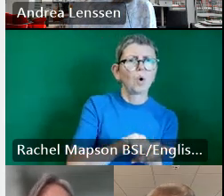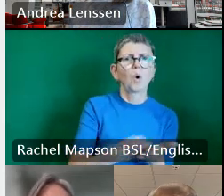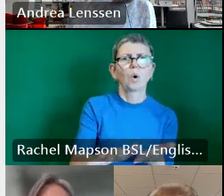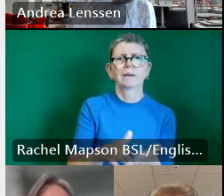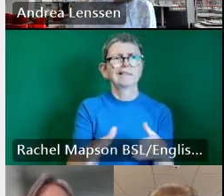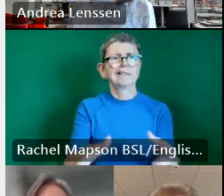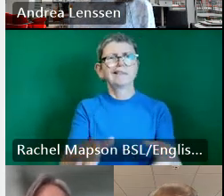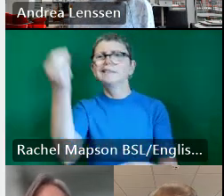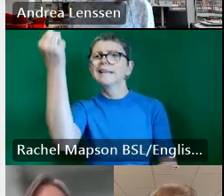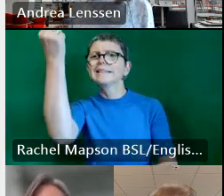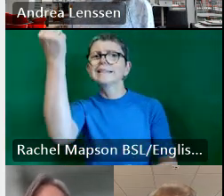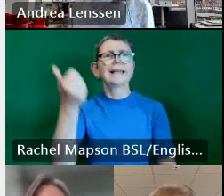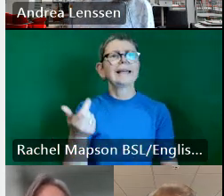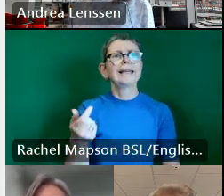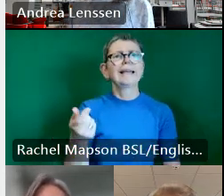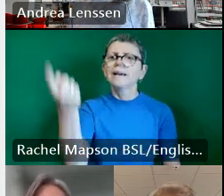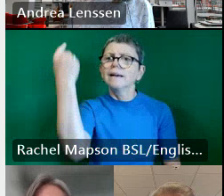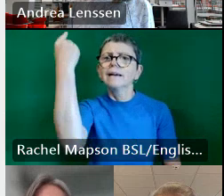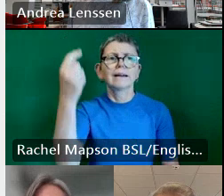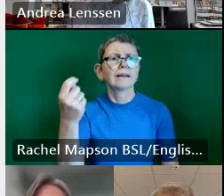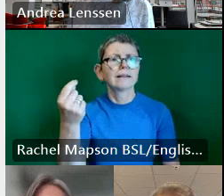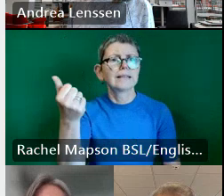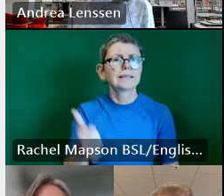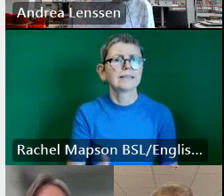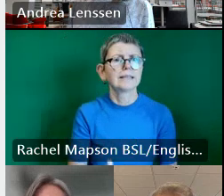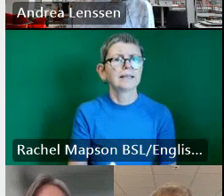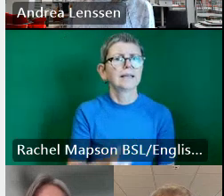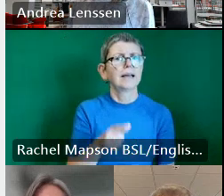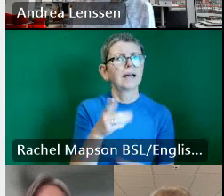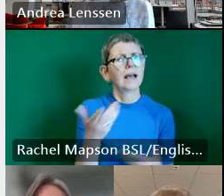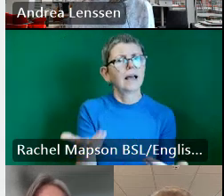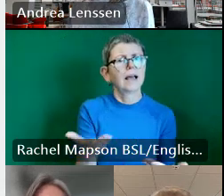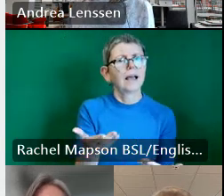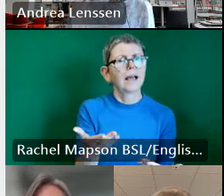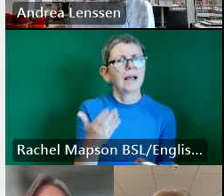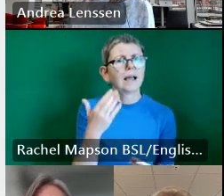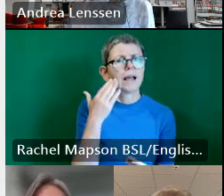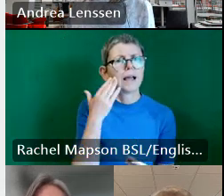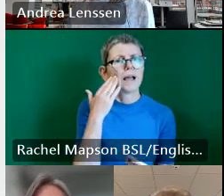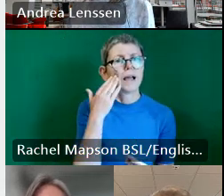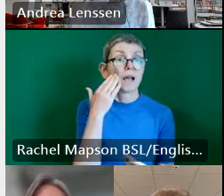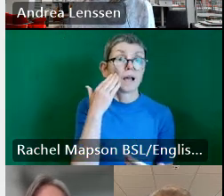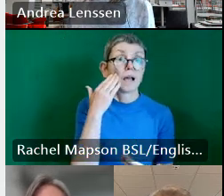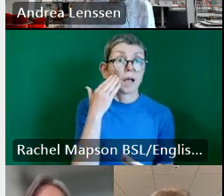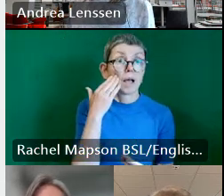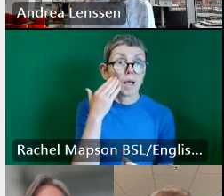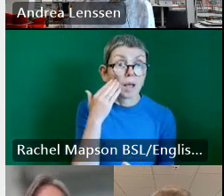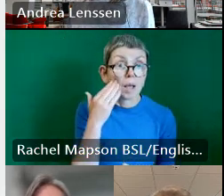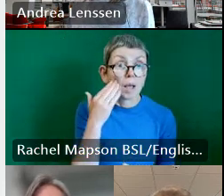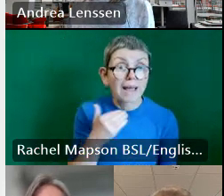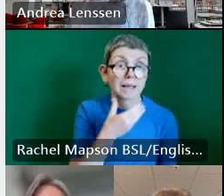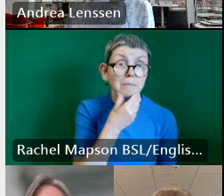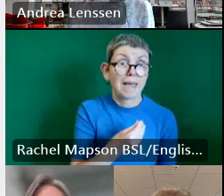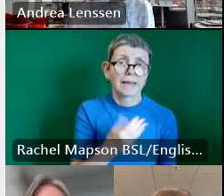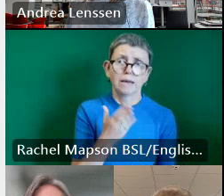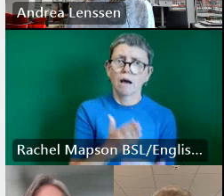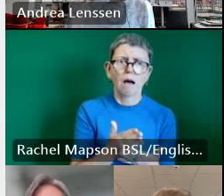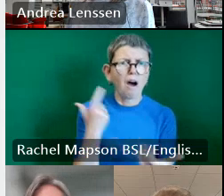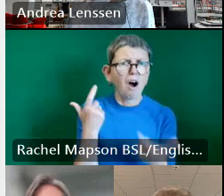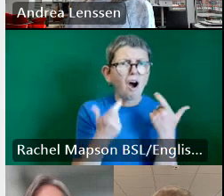taxi, okay? And Black men have a very challenging time getting a taxi to stop for